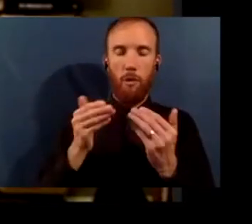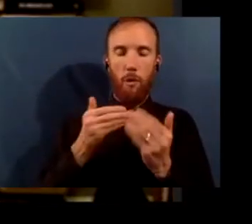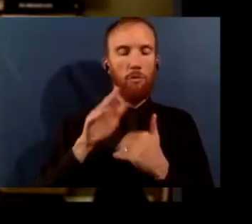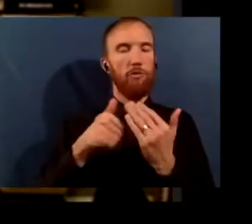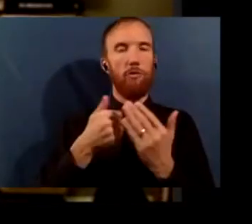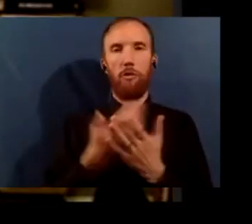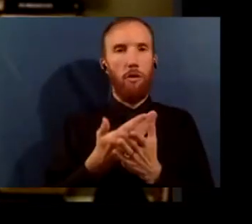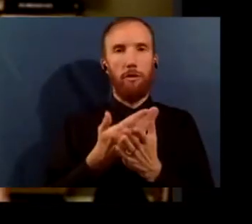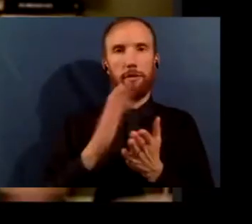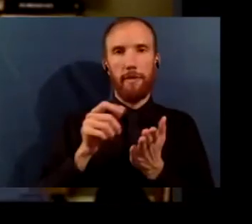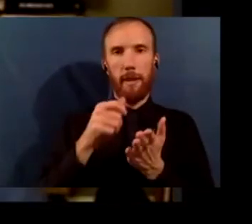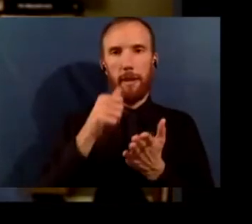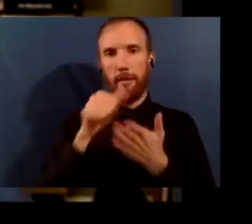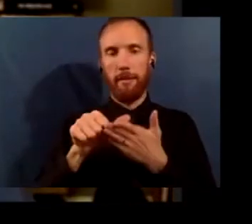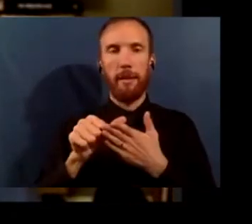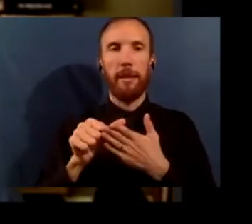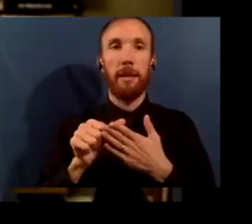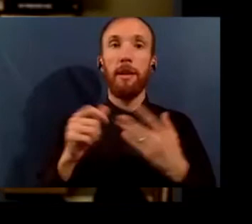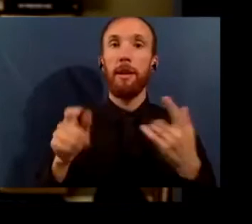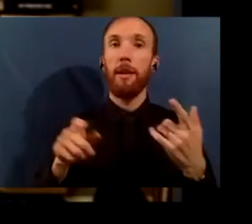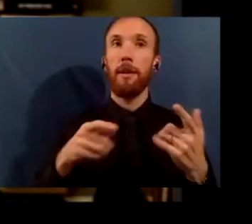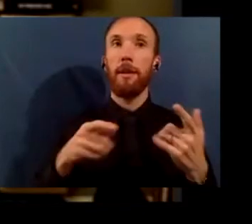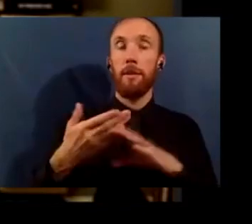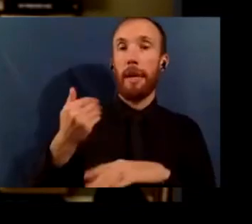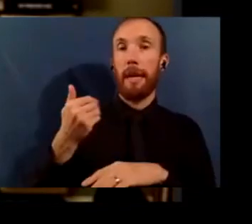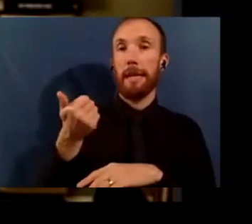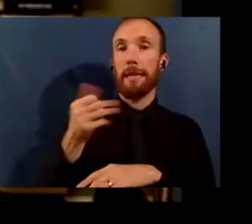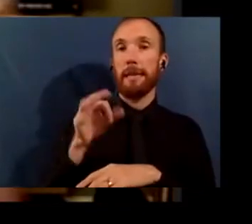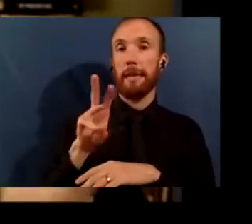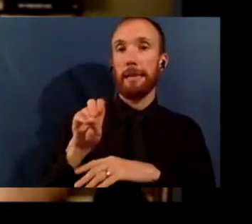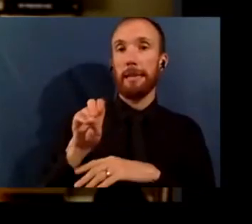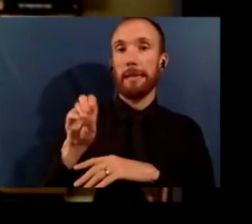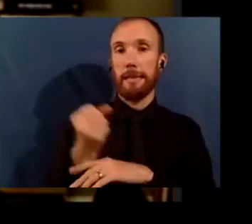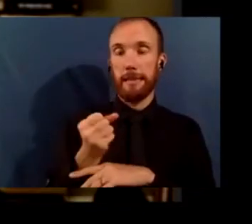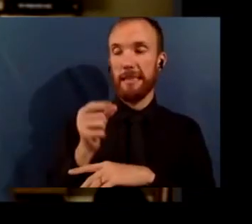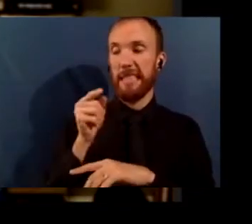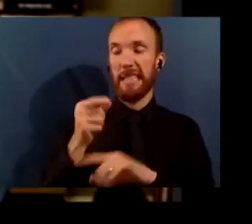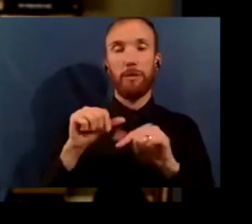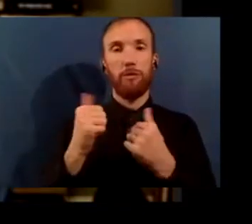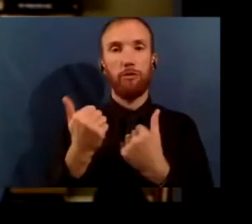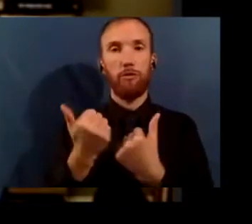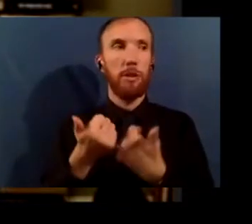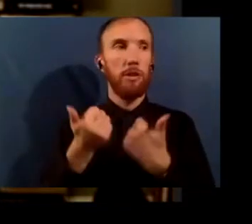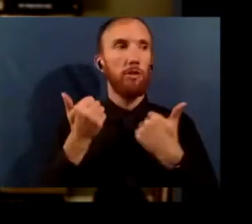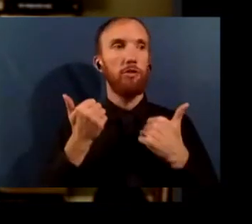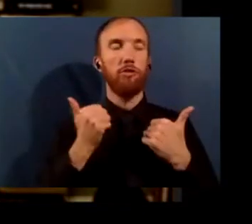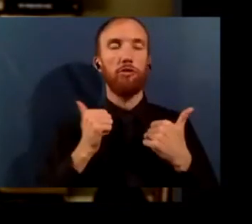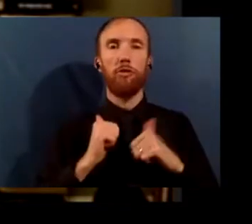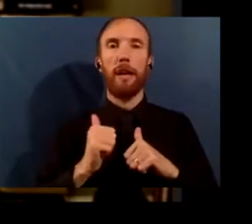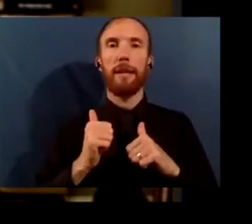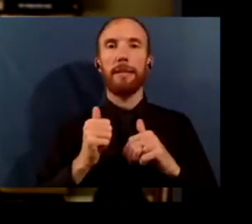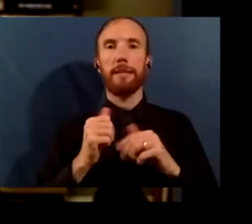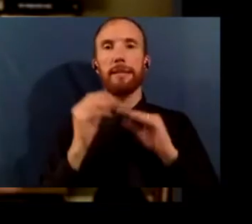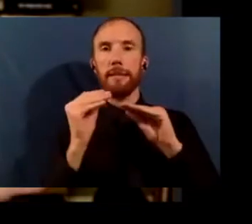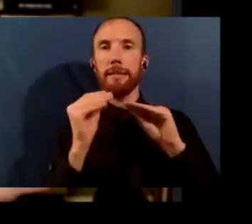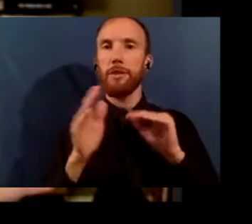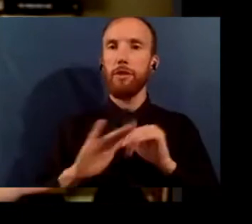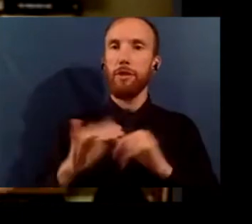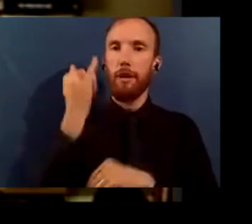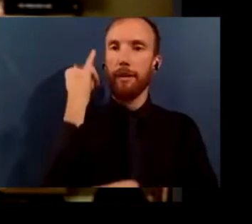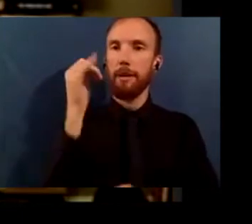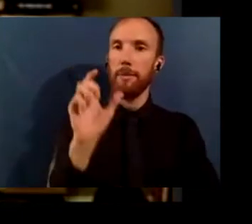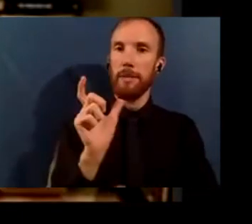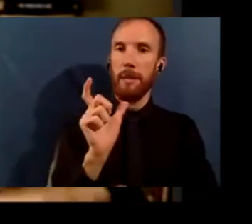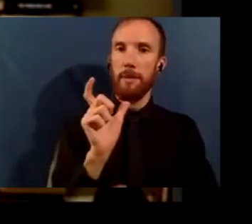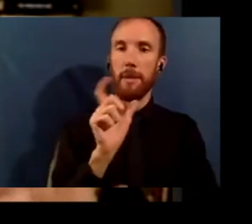a ton of money exporting their version of Islam. This includes the building of mosques. I mean, in Aleppo,